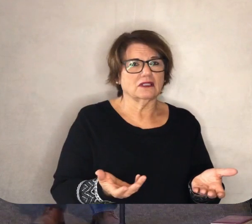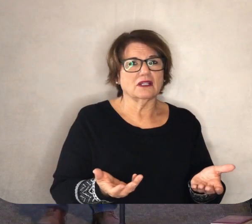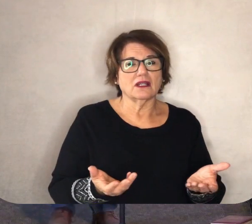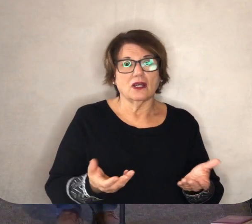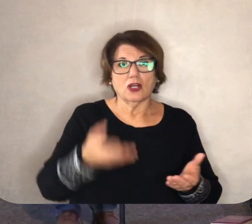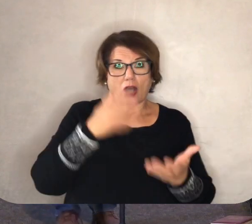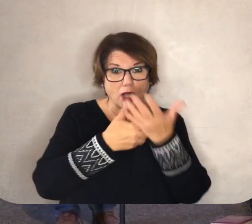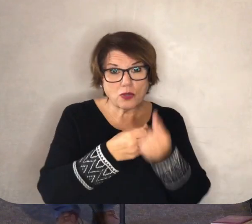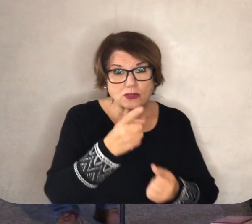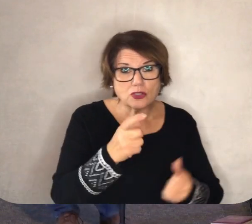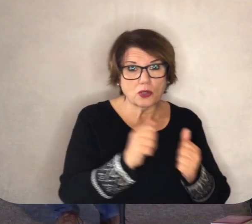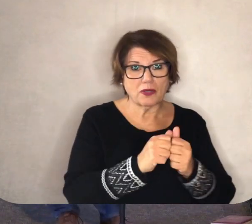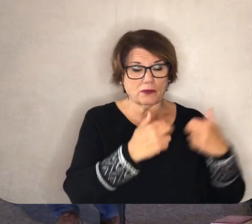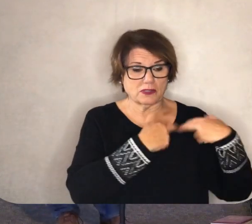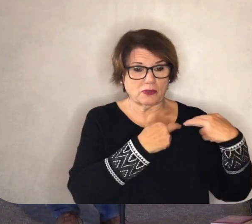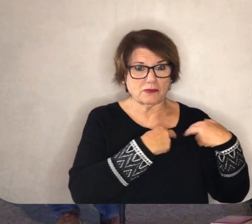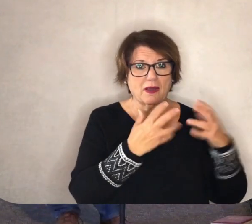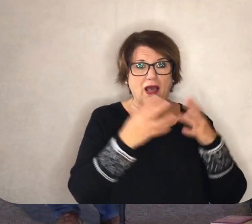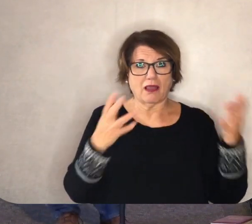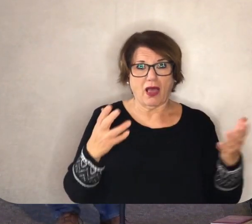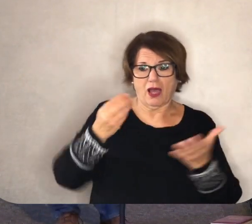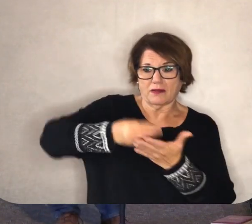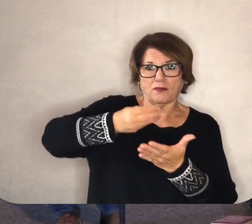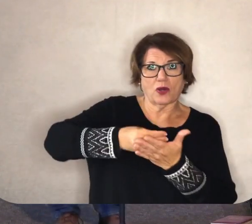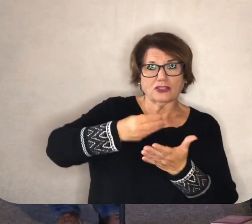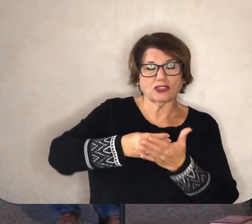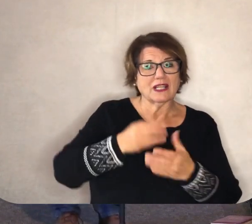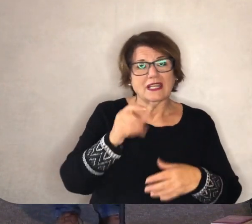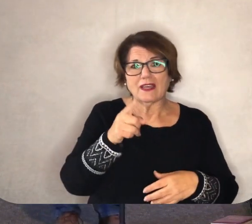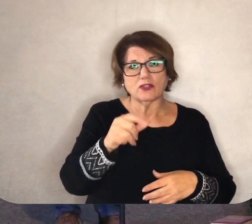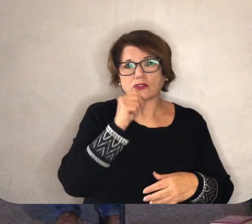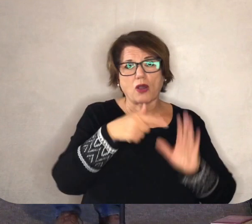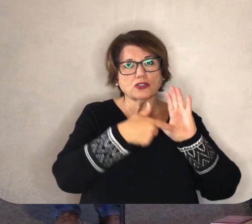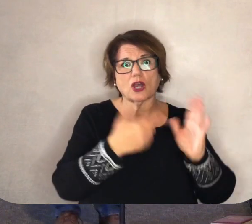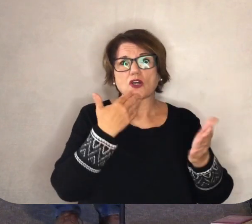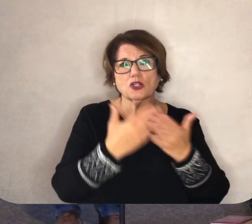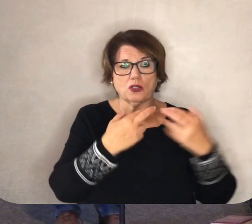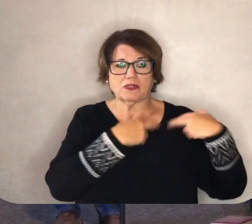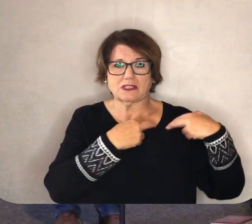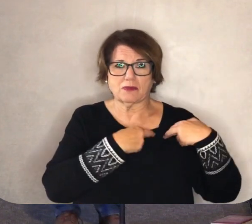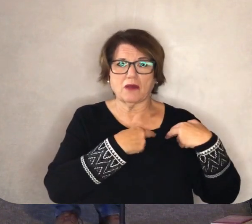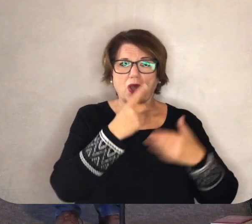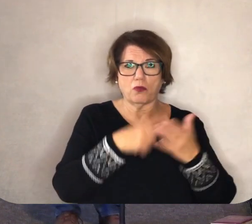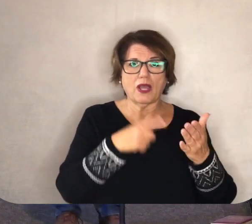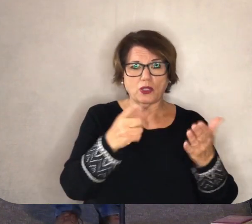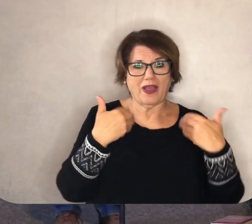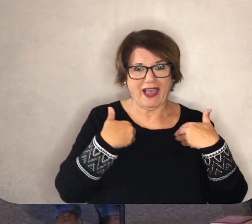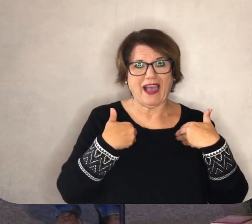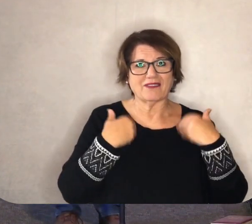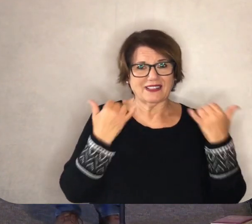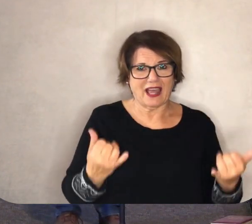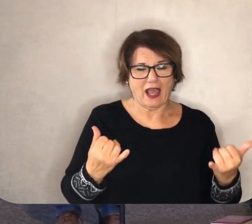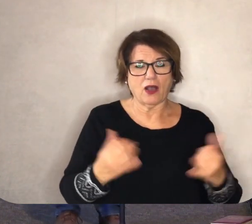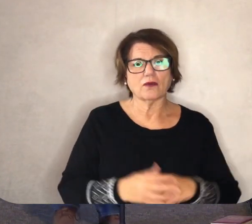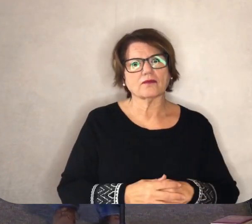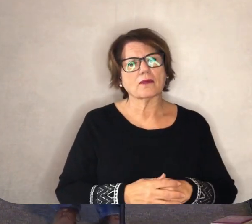should entrust you with the stewardship of a large fortune if you do not demonstrate good stewardship of what you have now. You